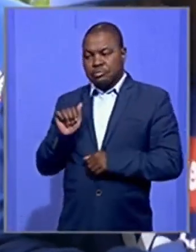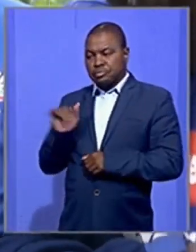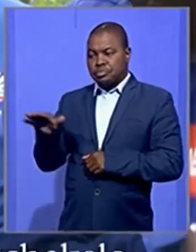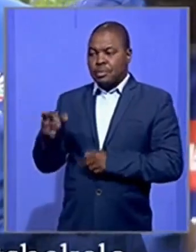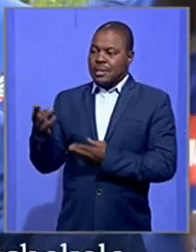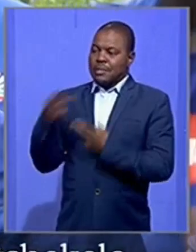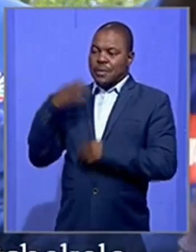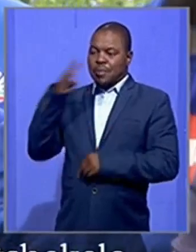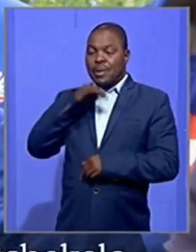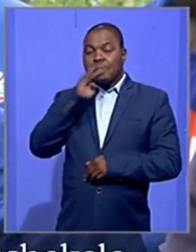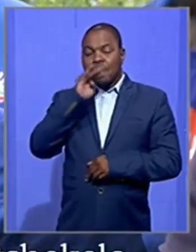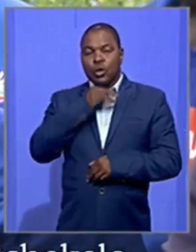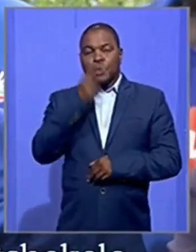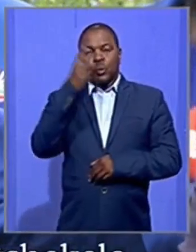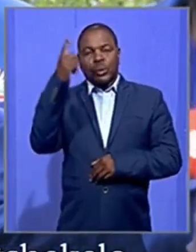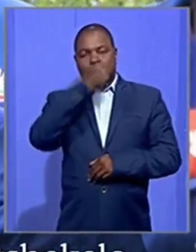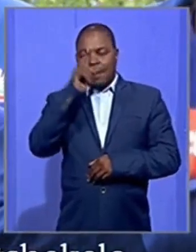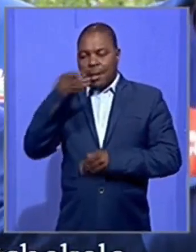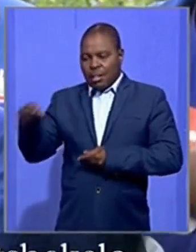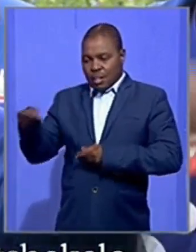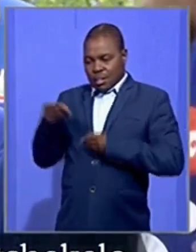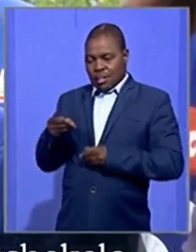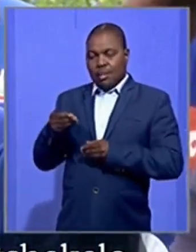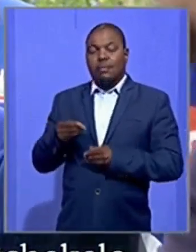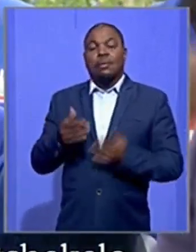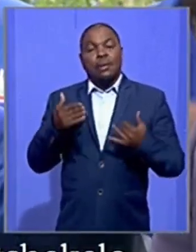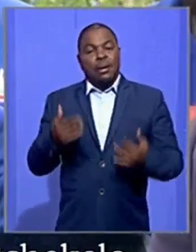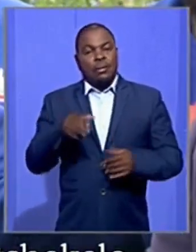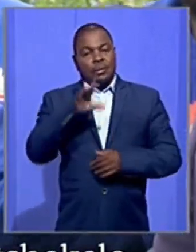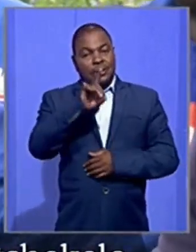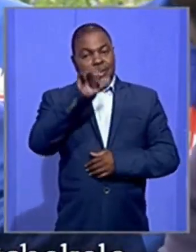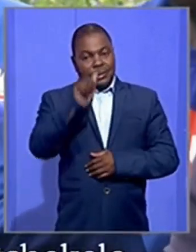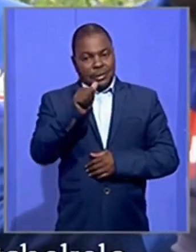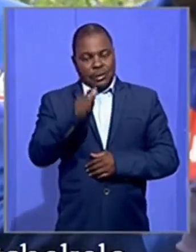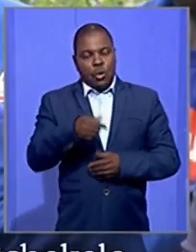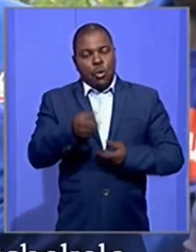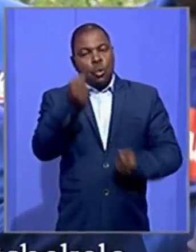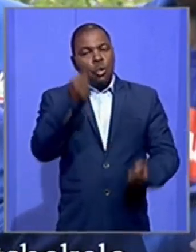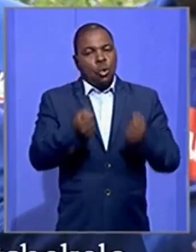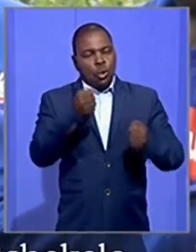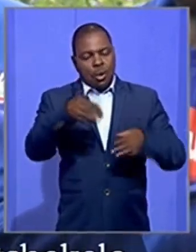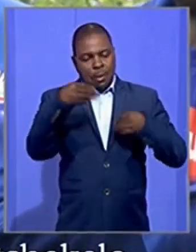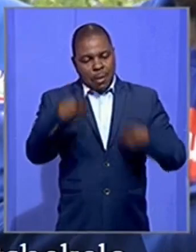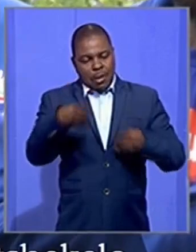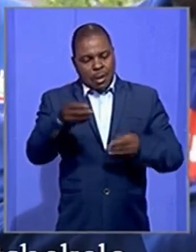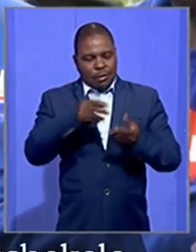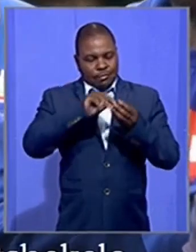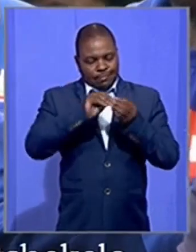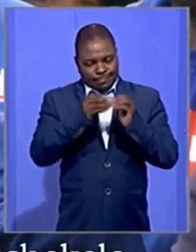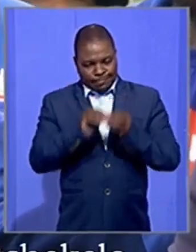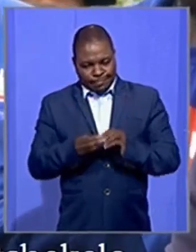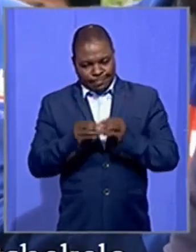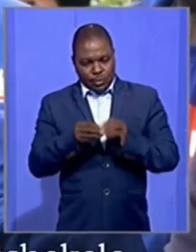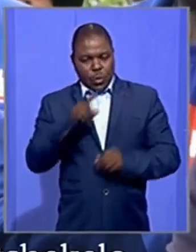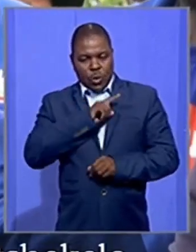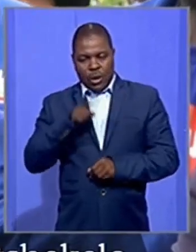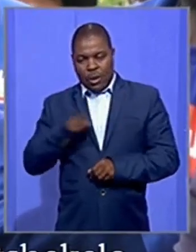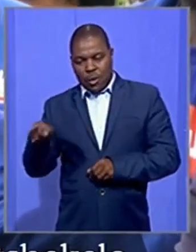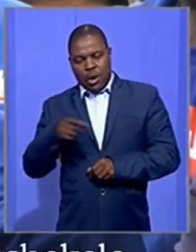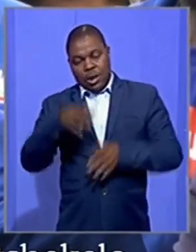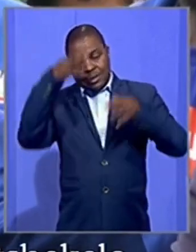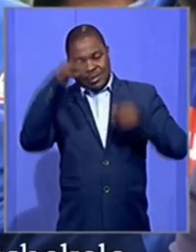working days to comply, and therefore the DA is currently drawing up court papers for a contempt of court application